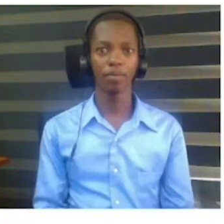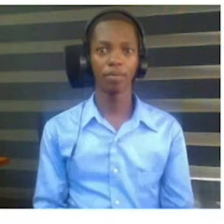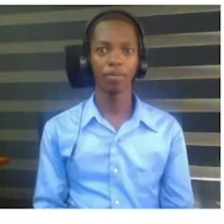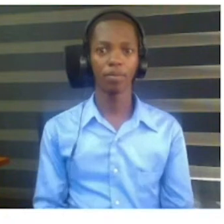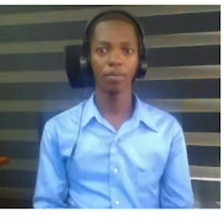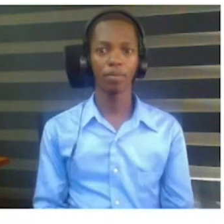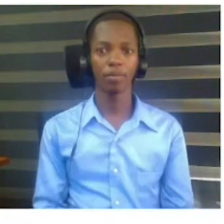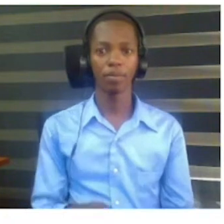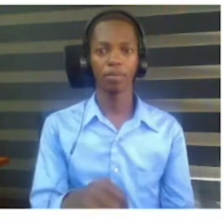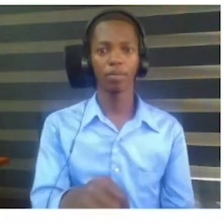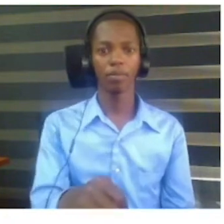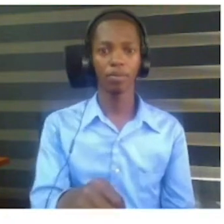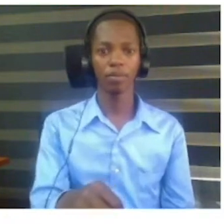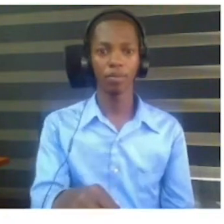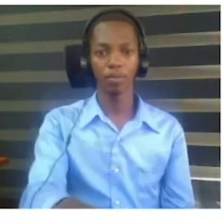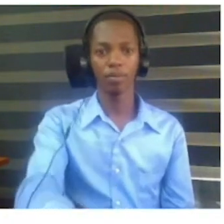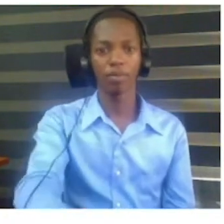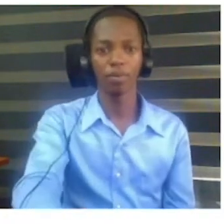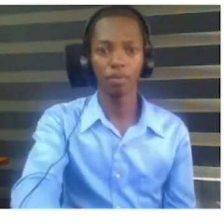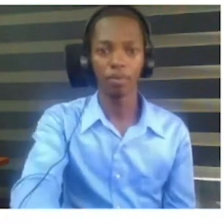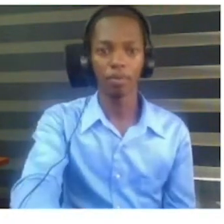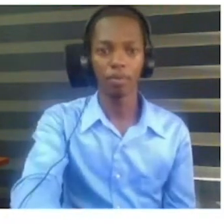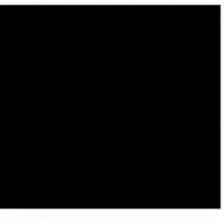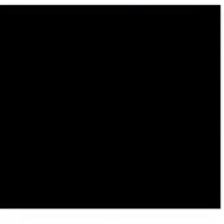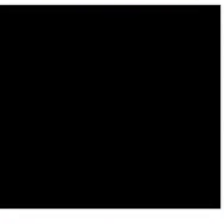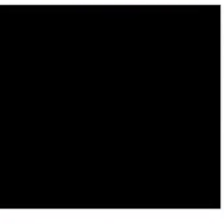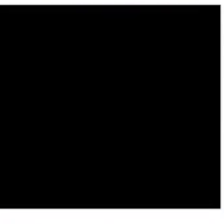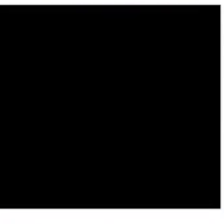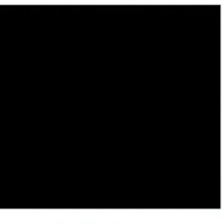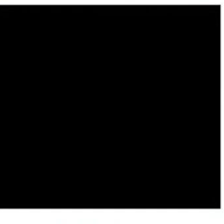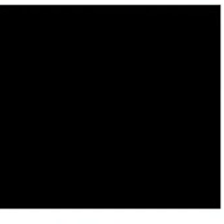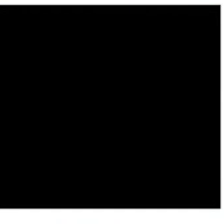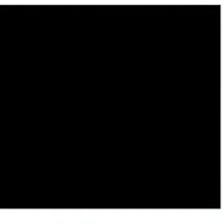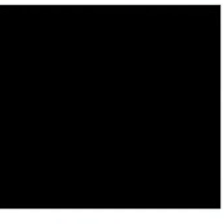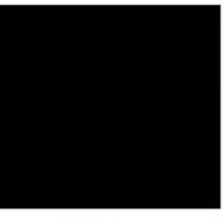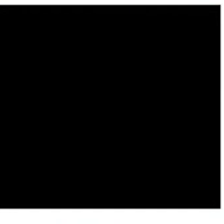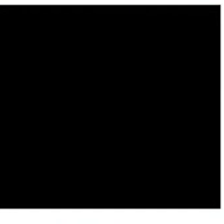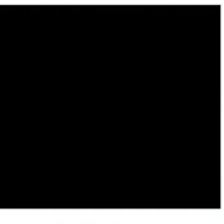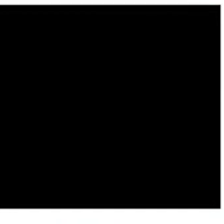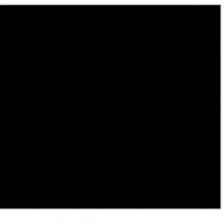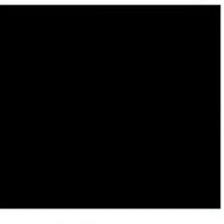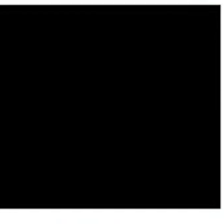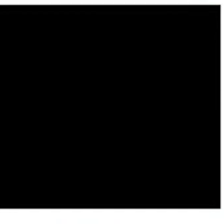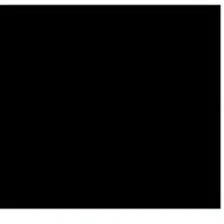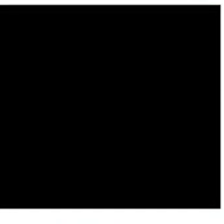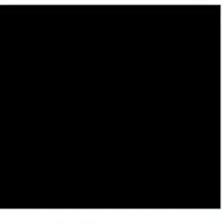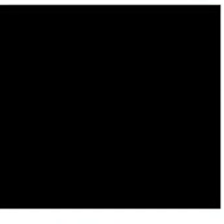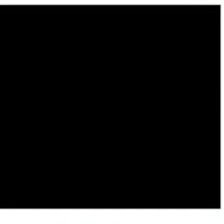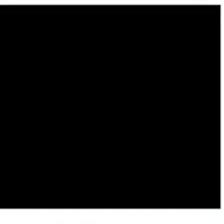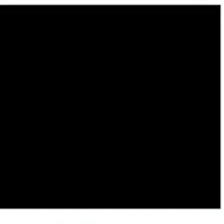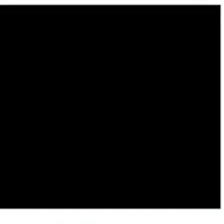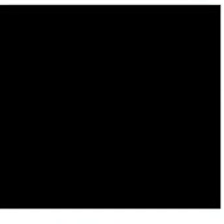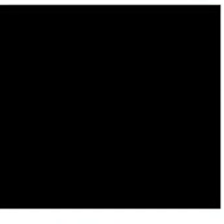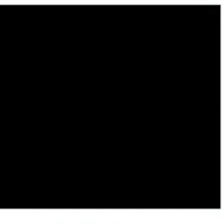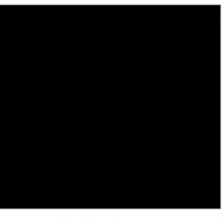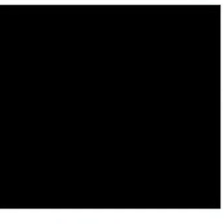assistive devices, for example, Braille displays, such as the Braille display that I'm using. There are other different